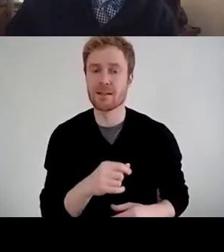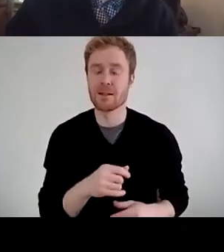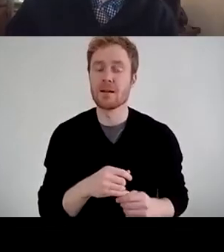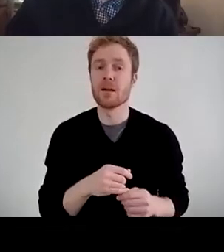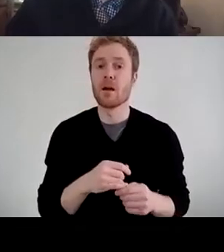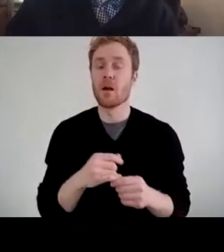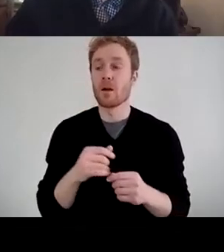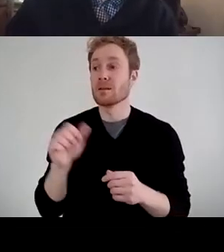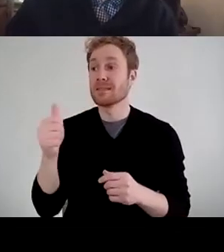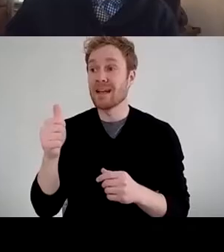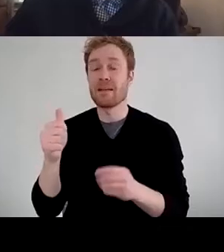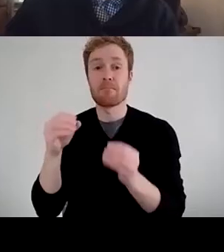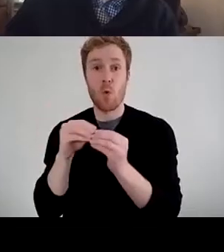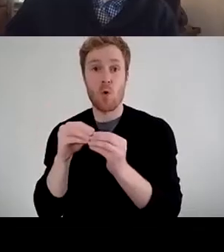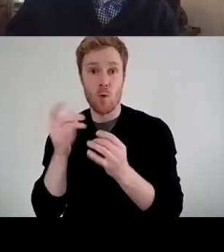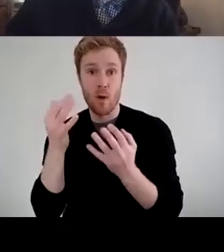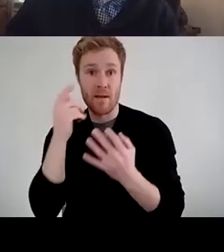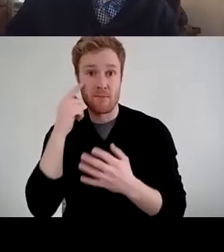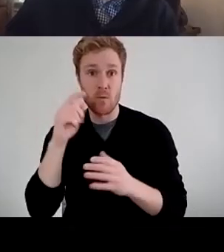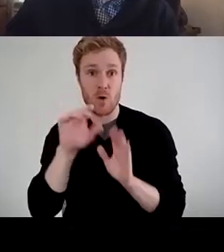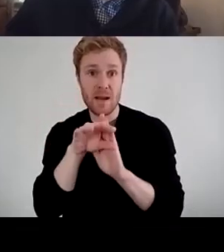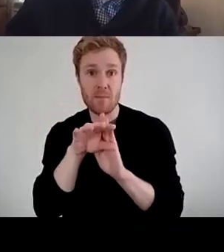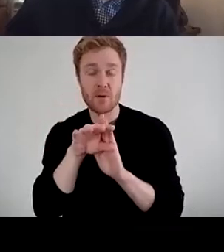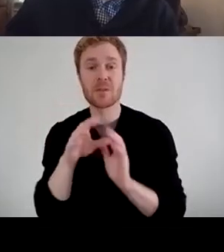outs. Something like